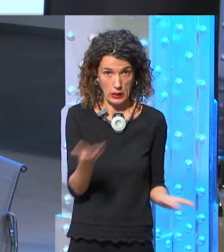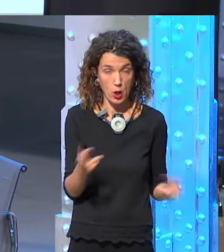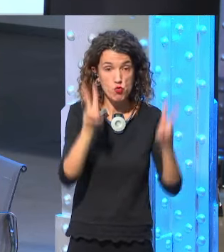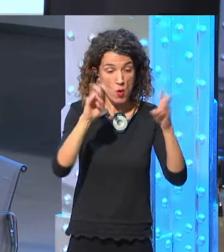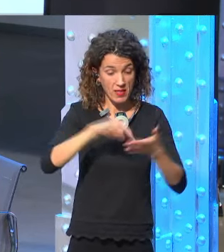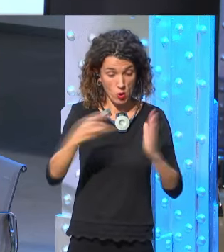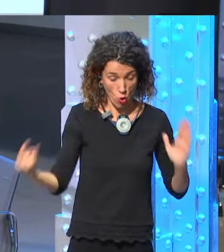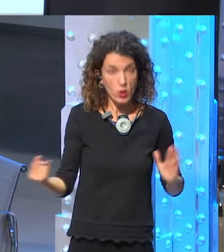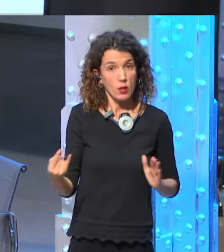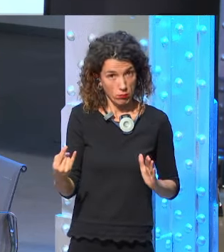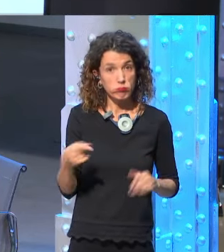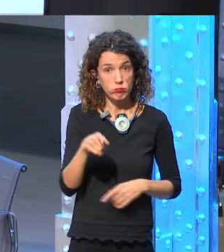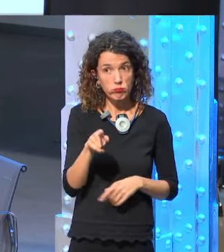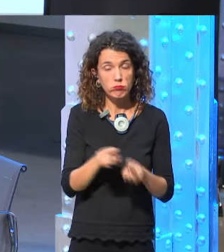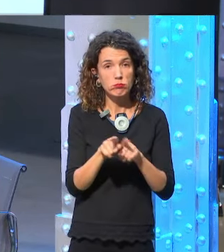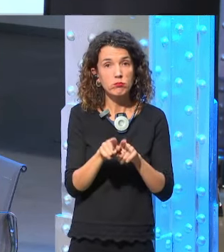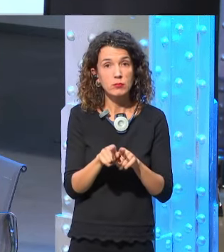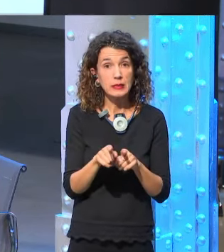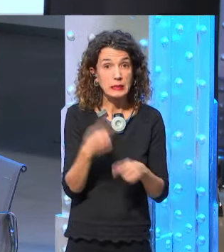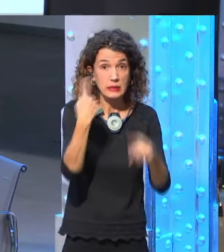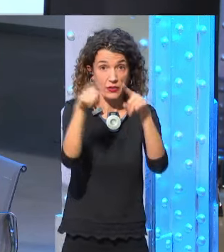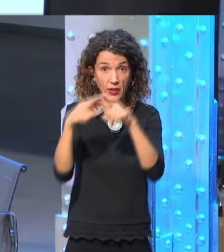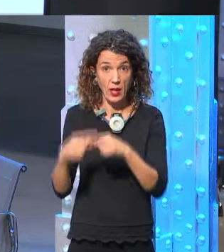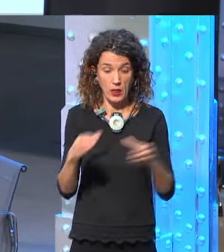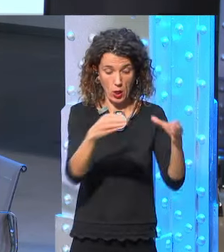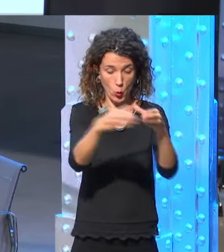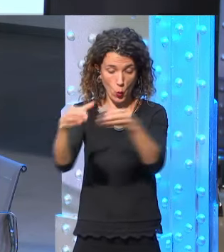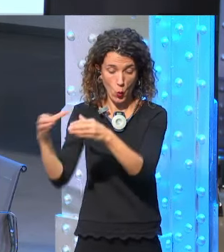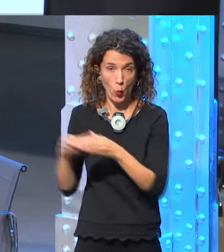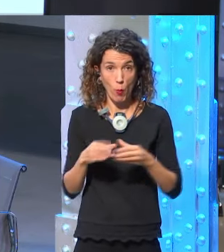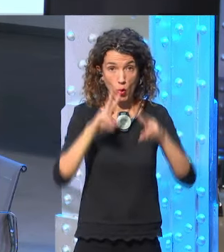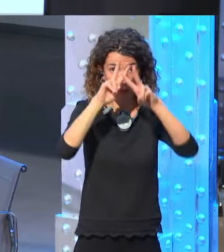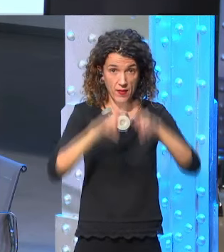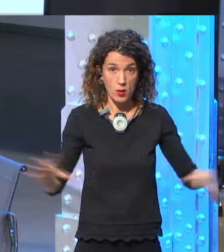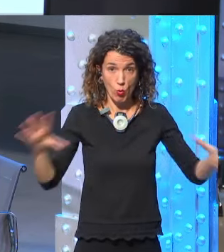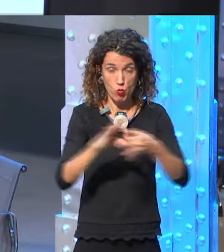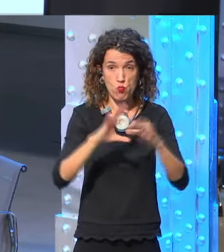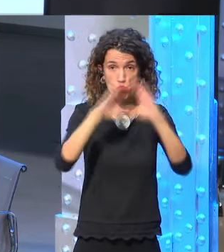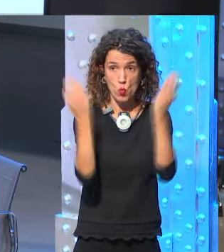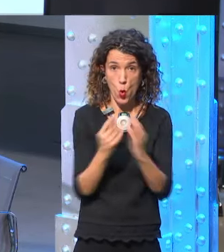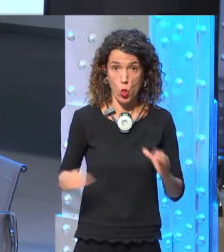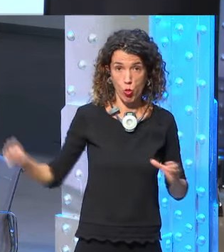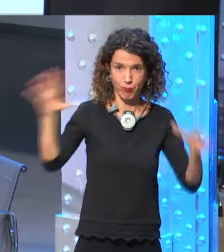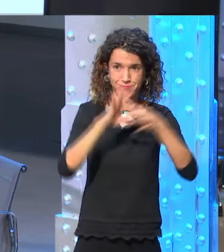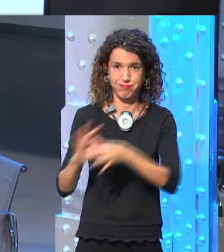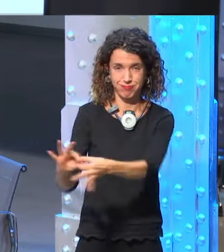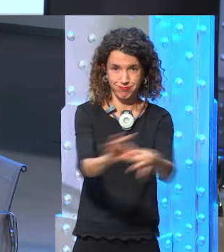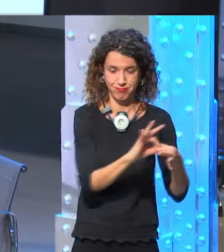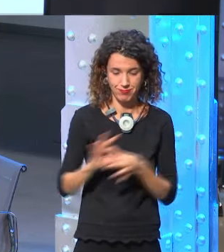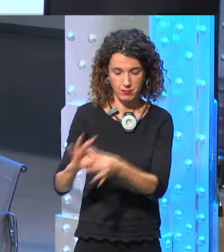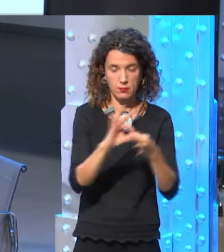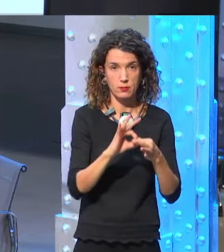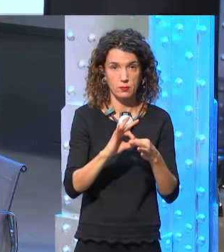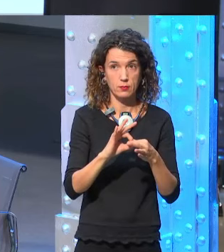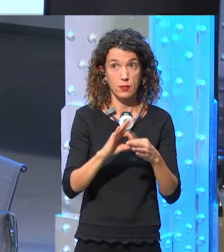different research groups from all around the world, industrial stakeholders, different companies that want to research